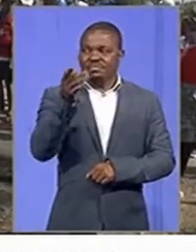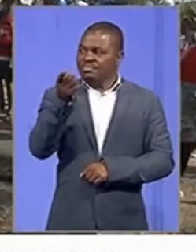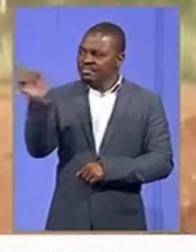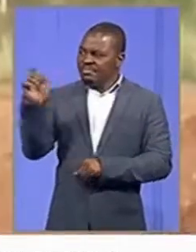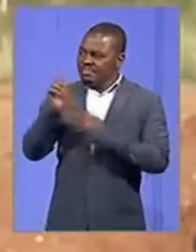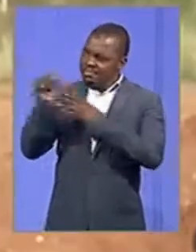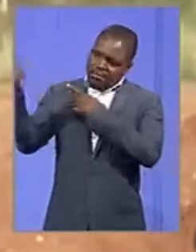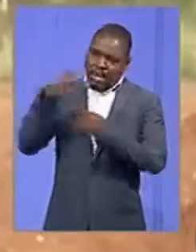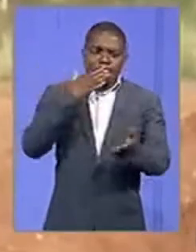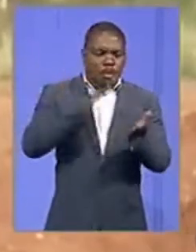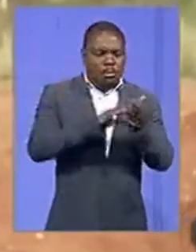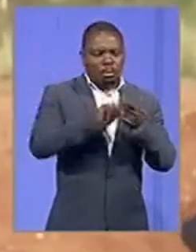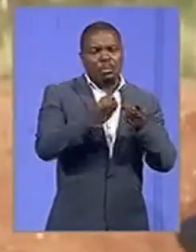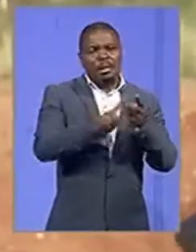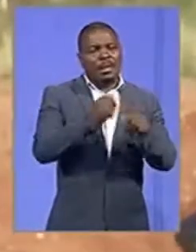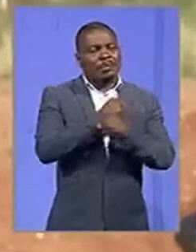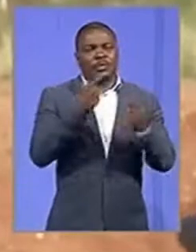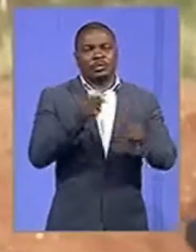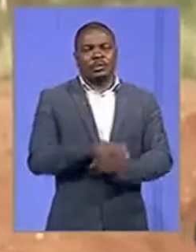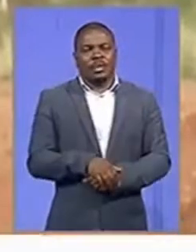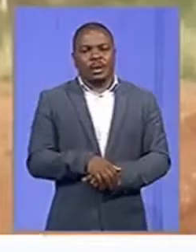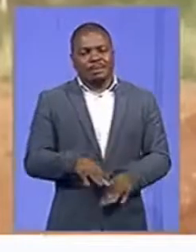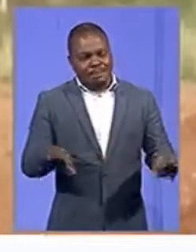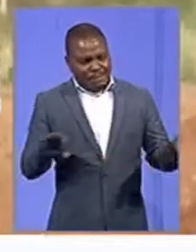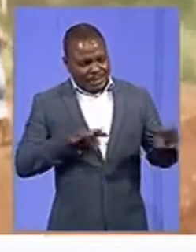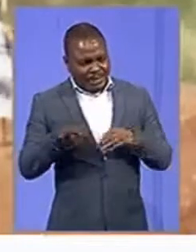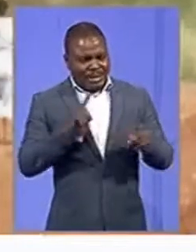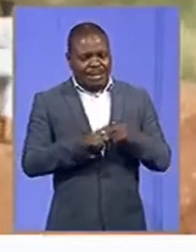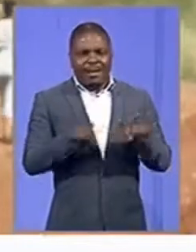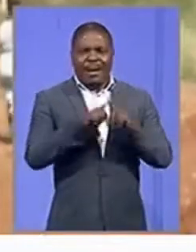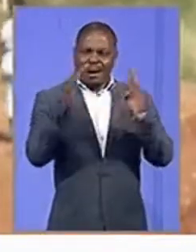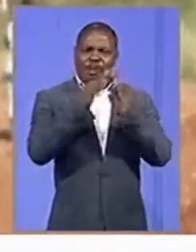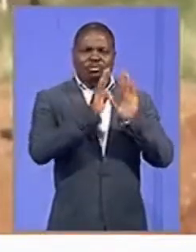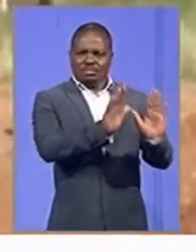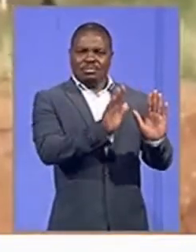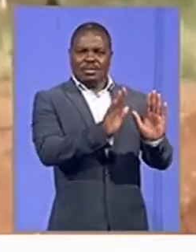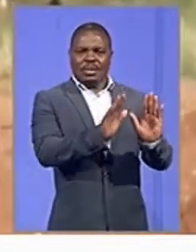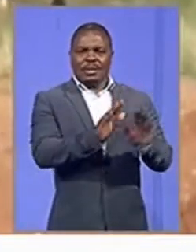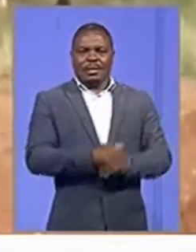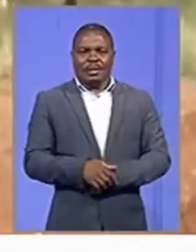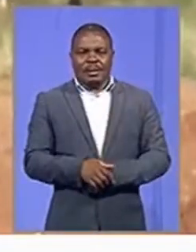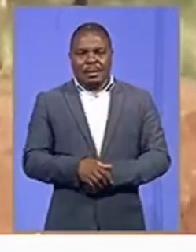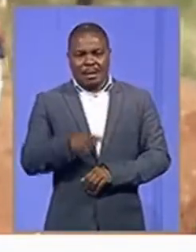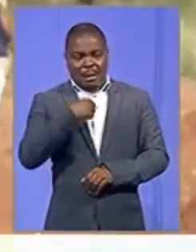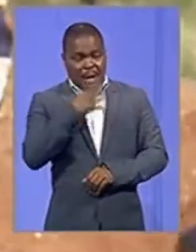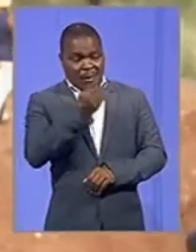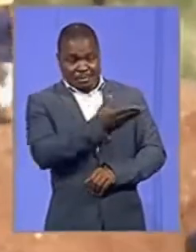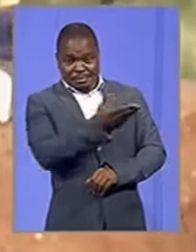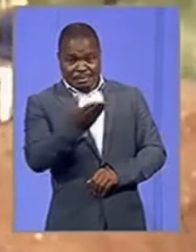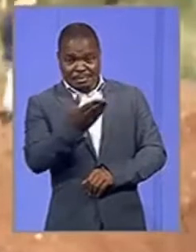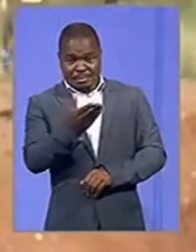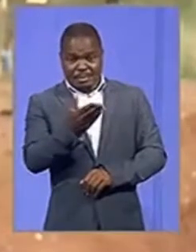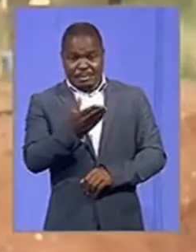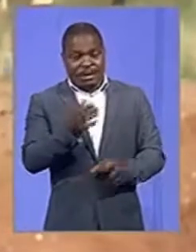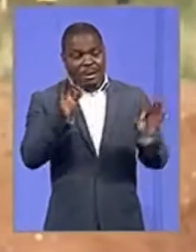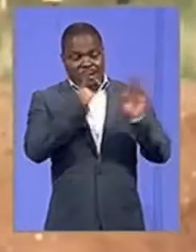ditsholofetso. We have furniture, we have everything, same like a house, we have it in the house. Still we have it in our shanties.